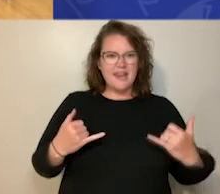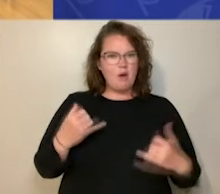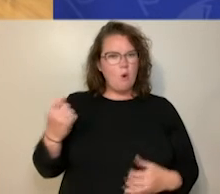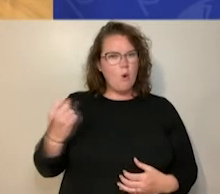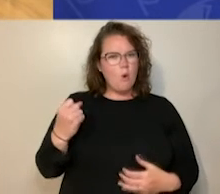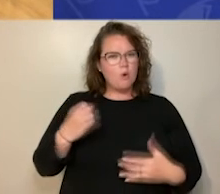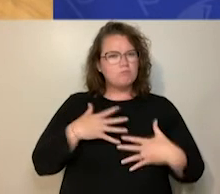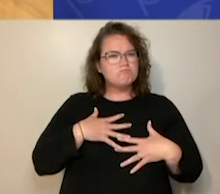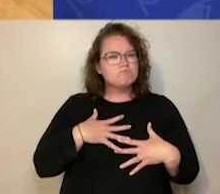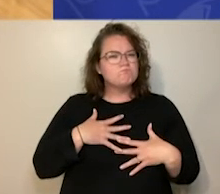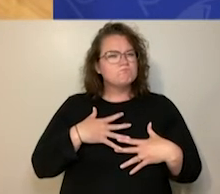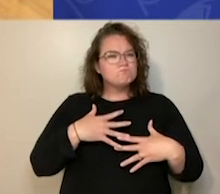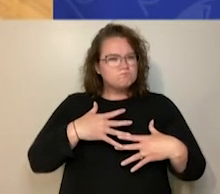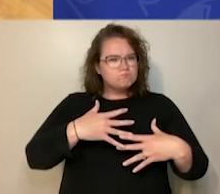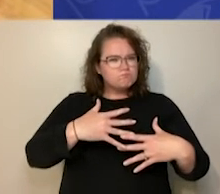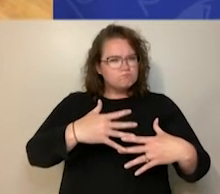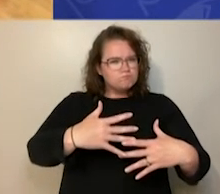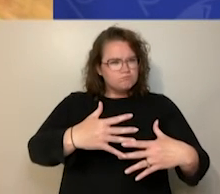deep breath here too.